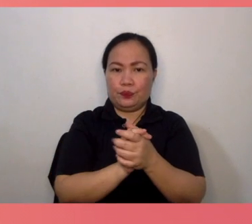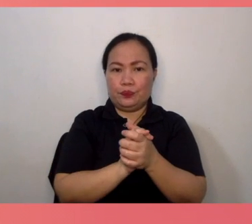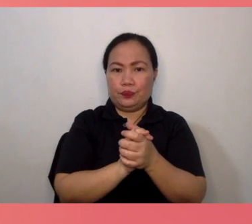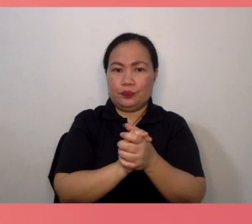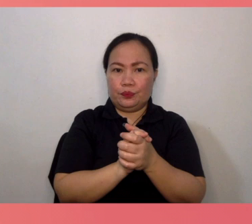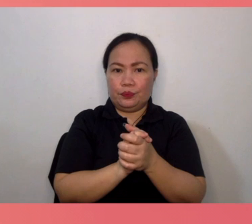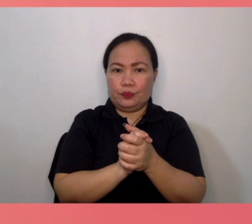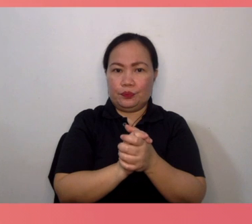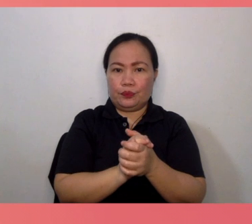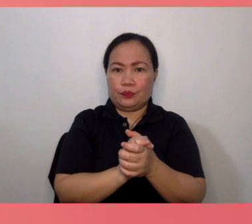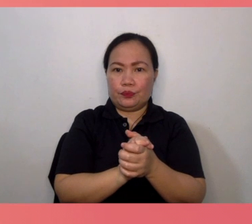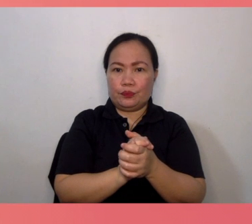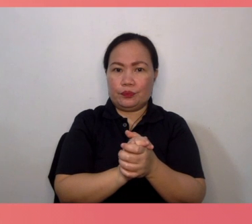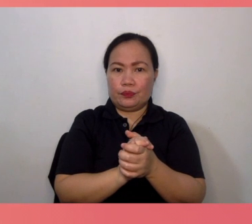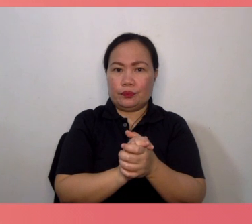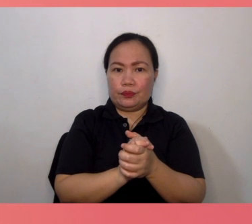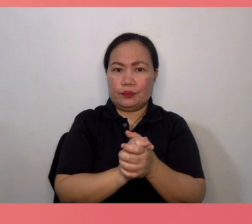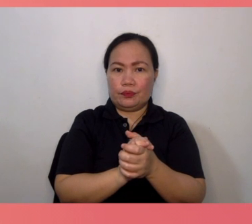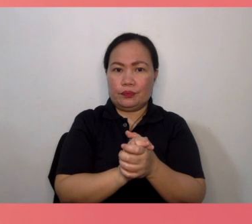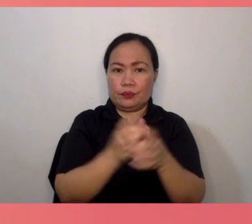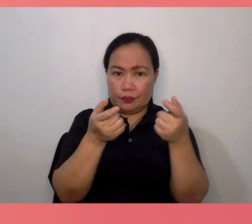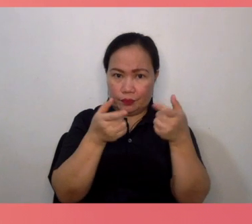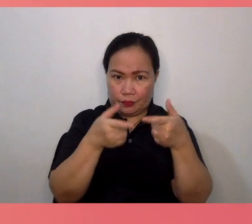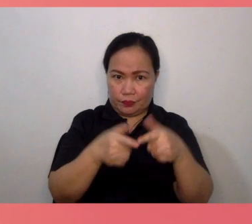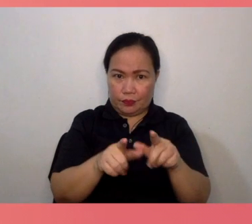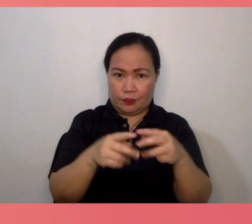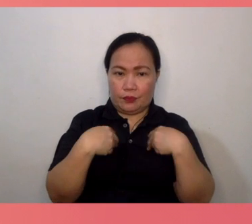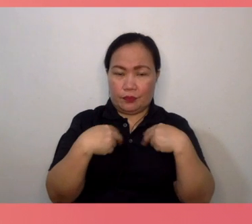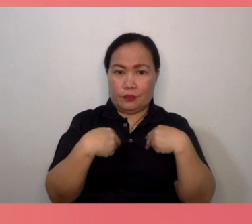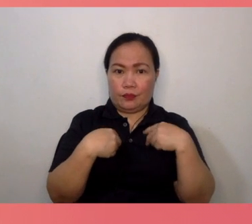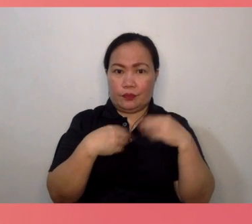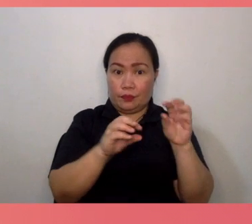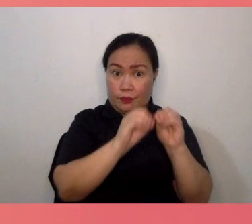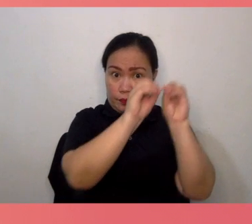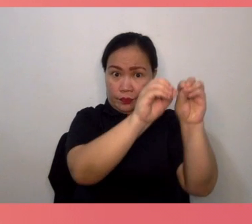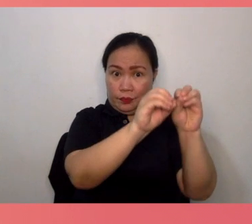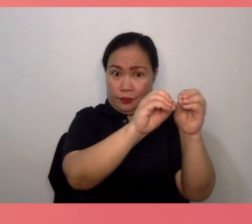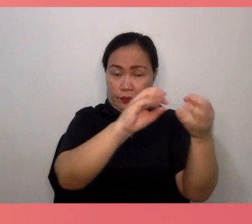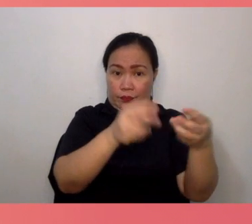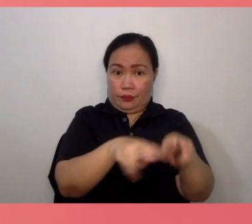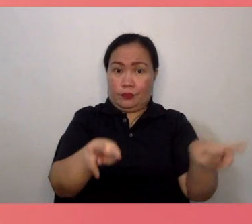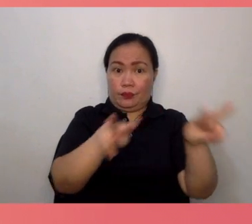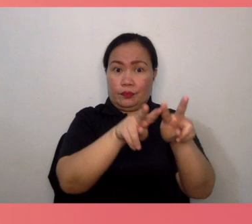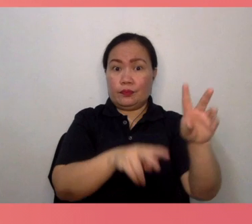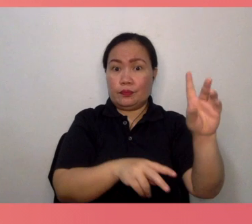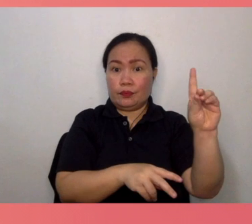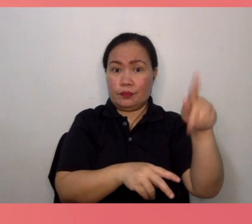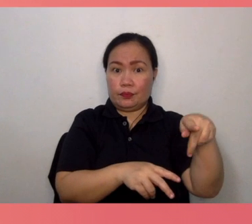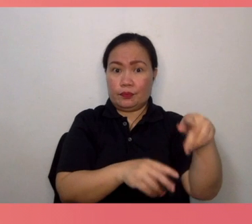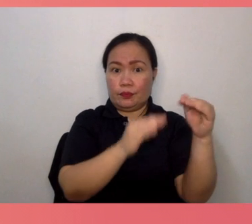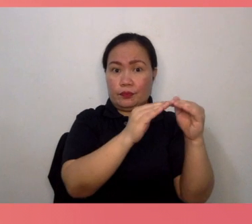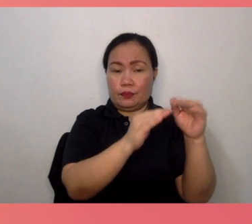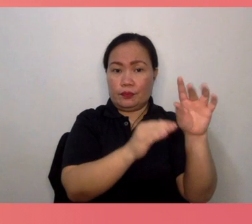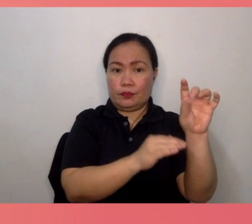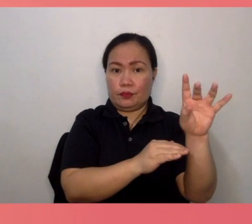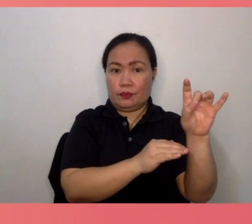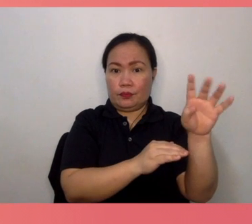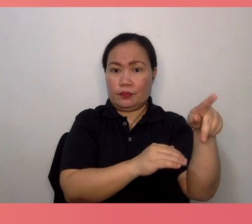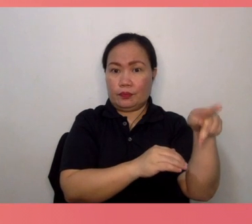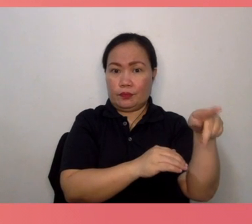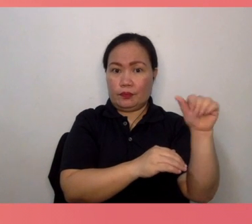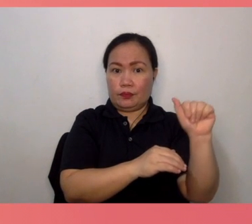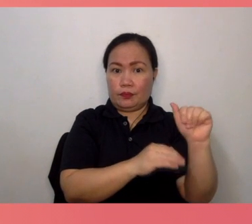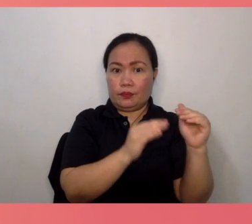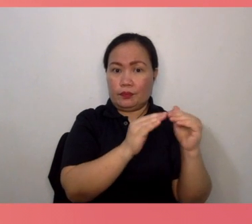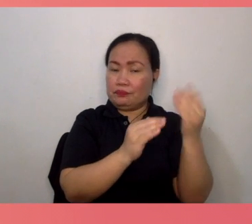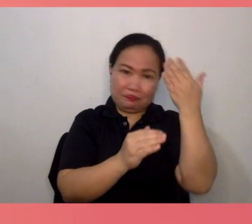So, we have, let us supply the values, the given values. So, your dp is 18. Your